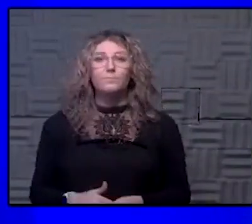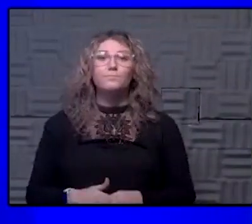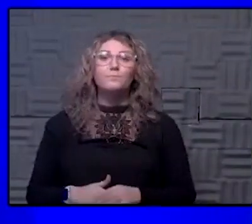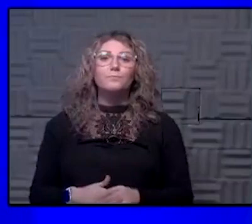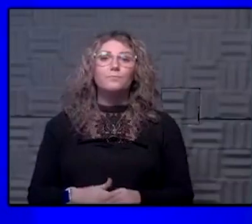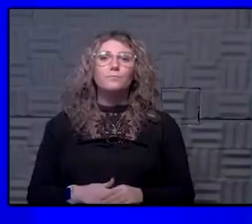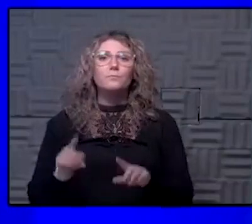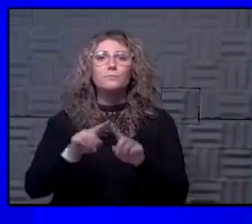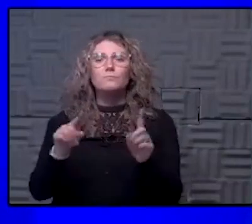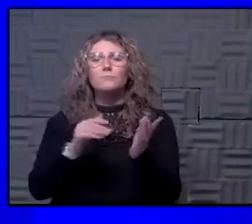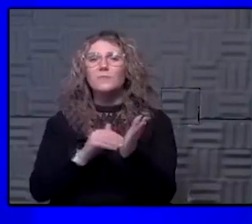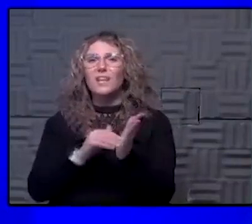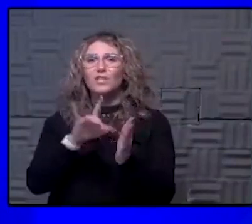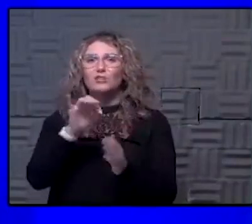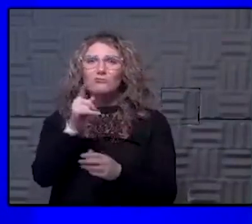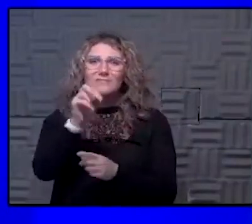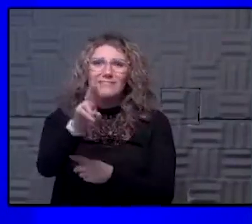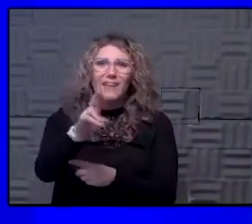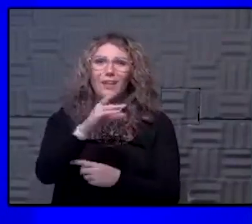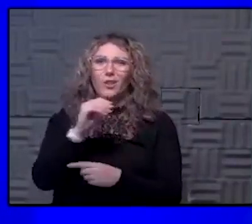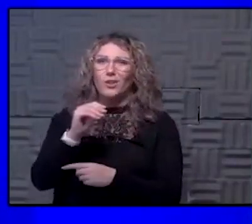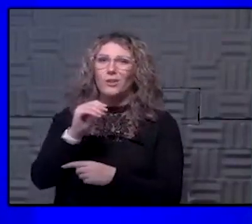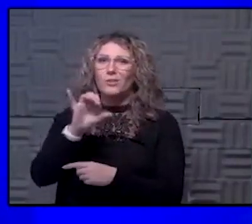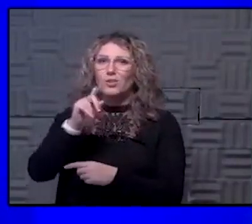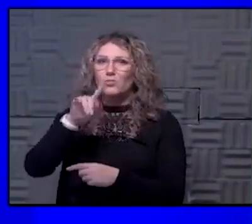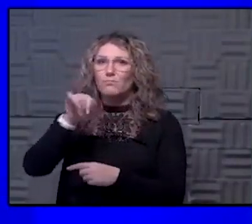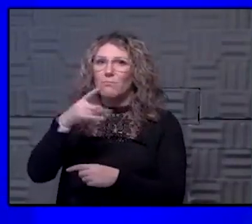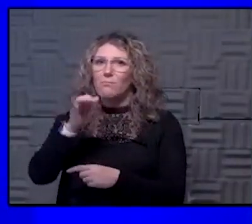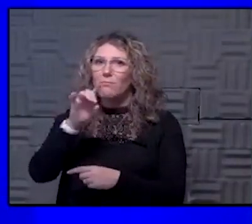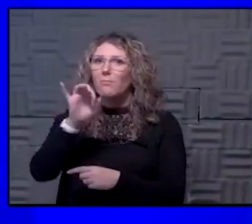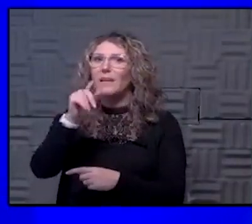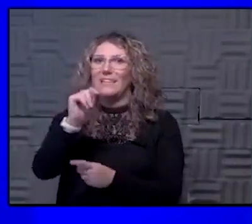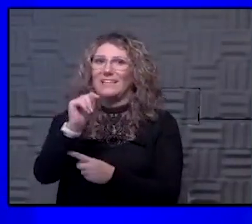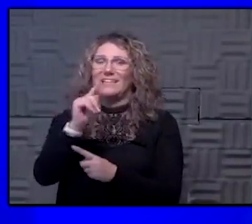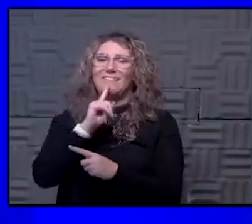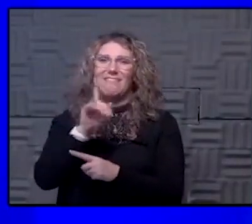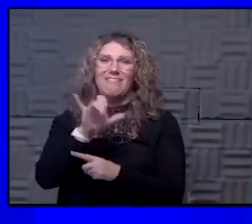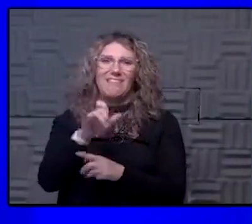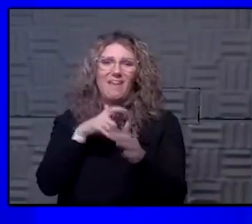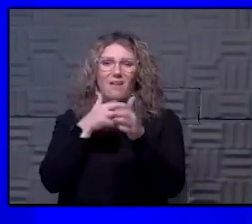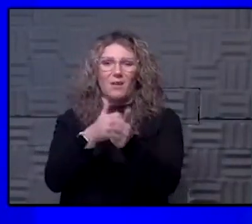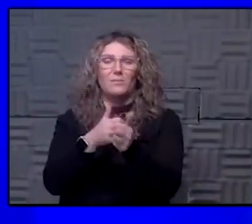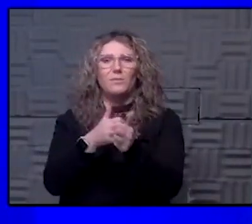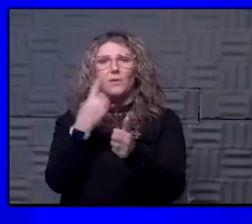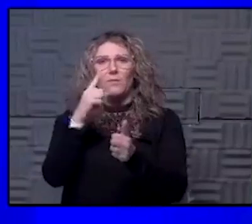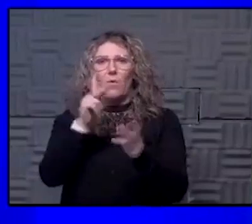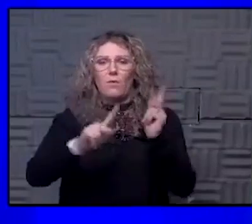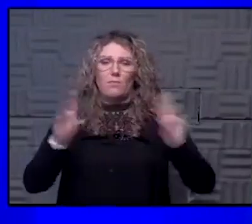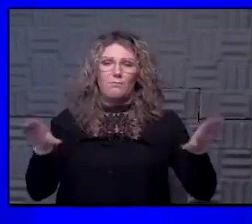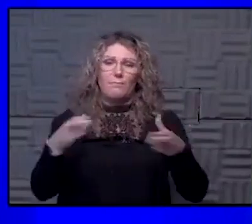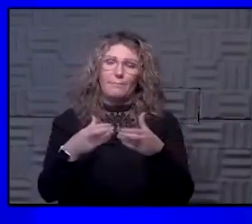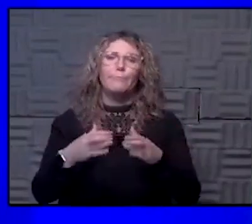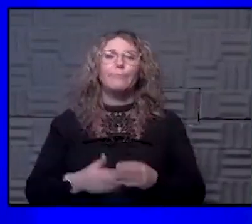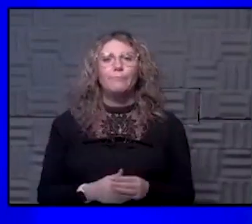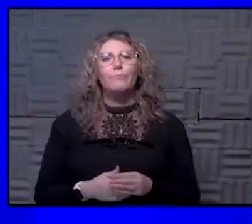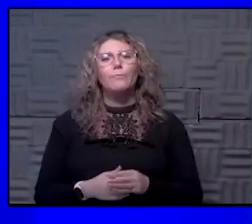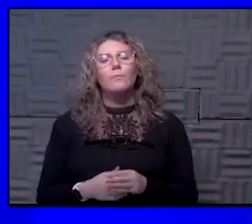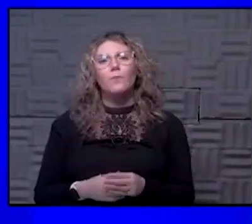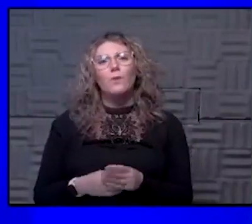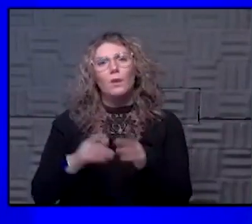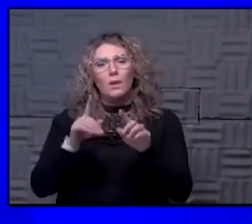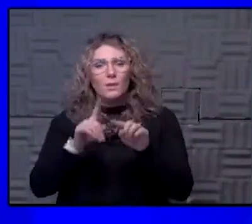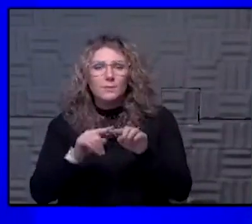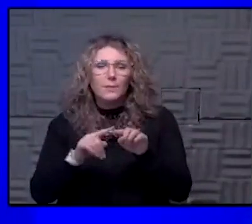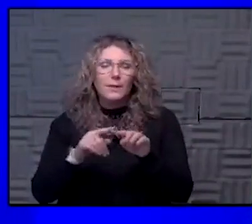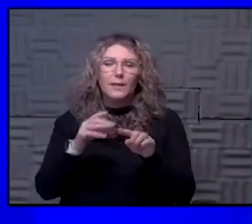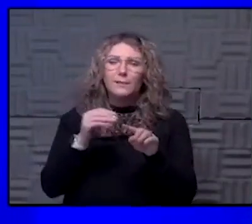But, Dr. Taylor, Dr. Schmitt would be the experts on the most up-to-date data for that population. And I think it depends on how much and